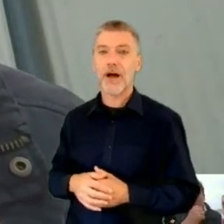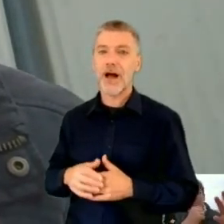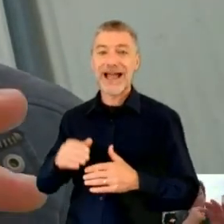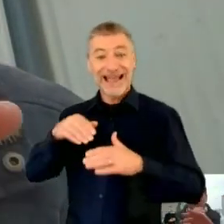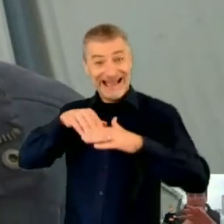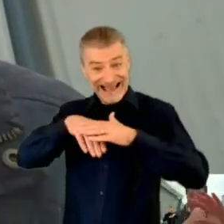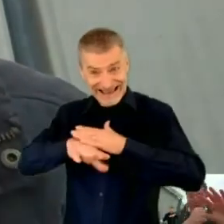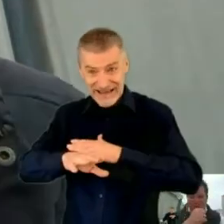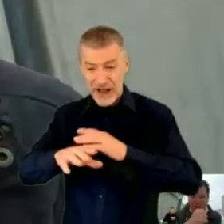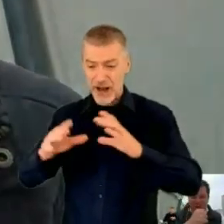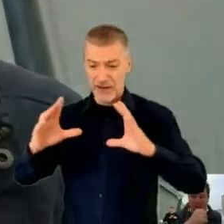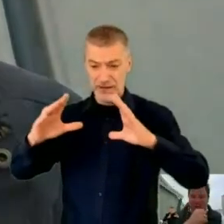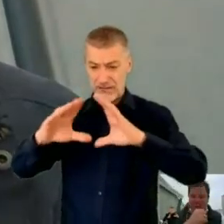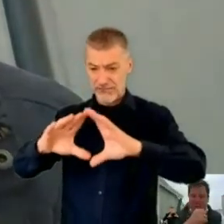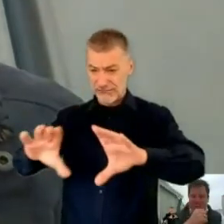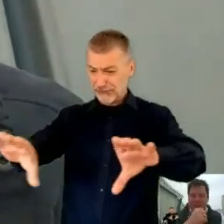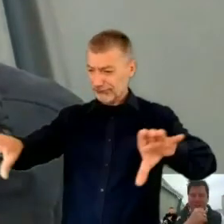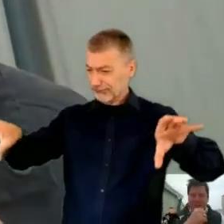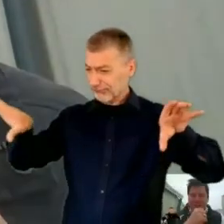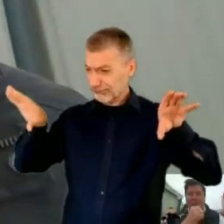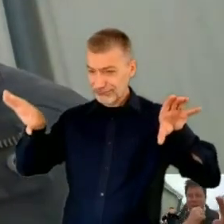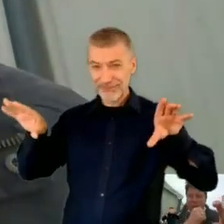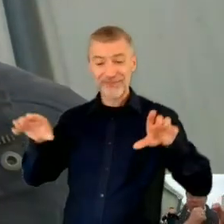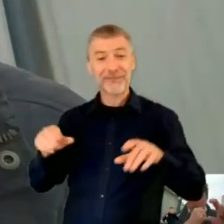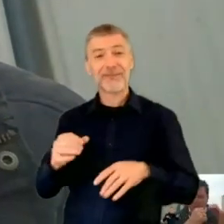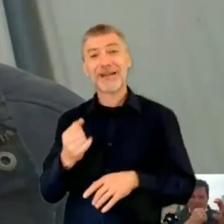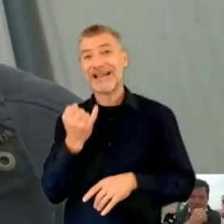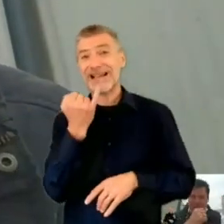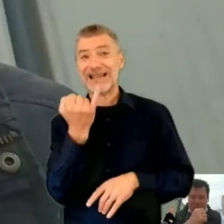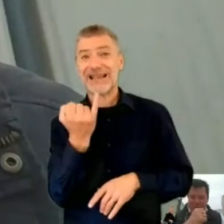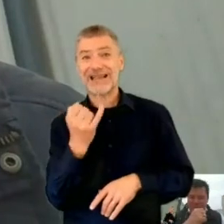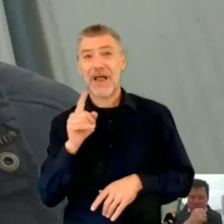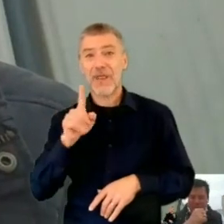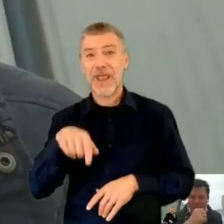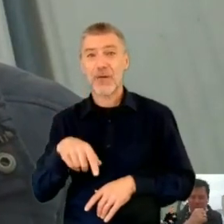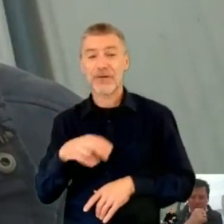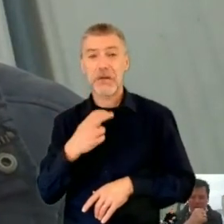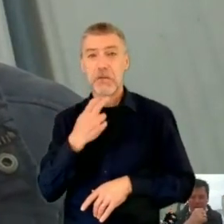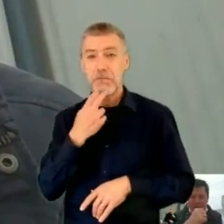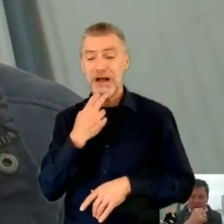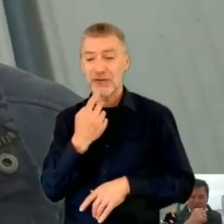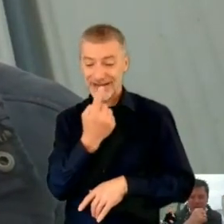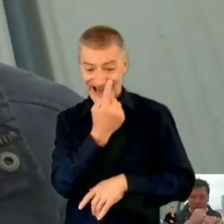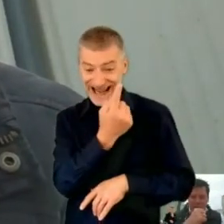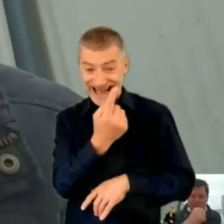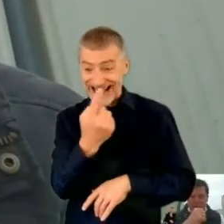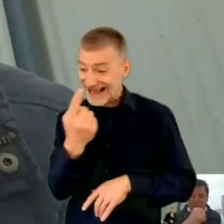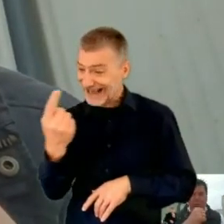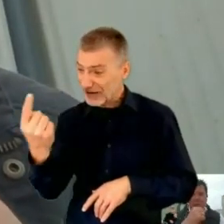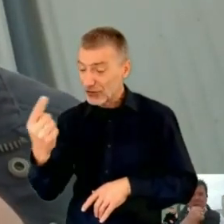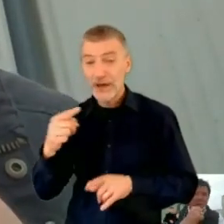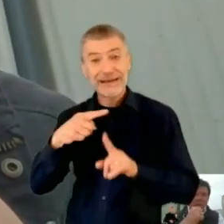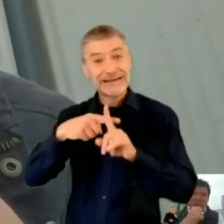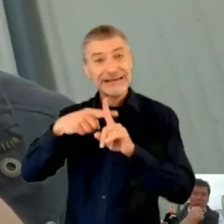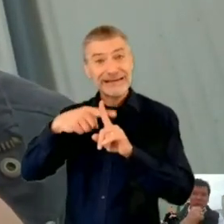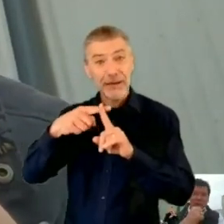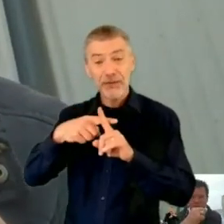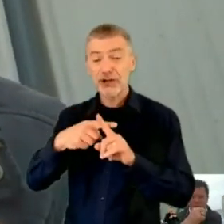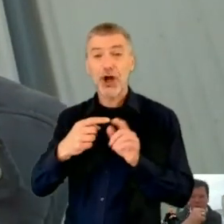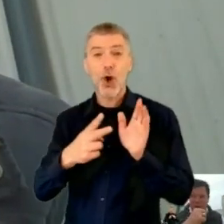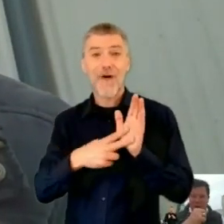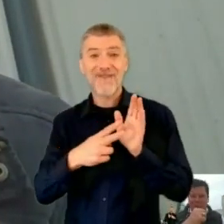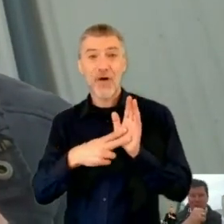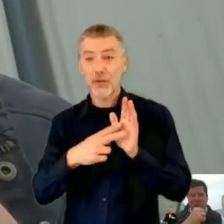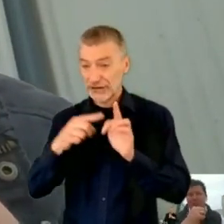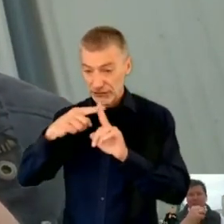we actually, for all those 6,000 batteries, we know the temperature of every single one of the batteries. We know the voltage of them. We know how much current we're